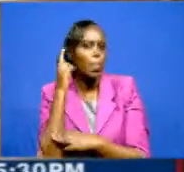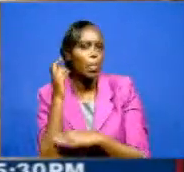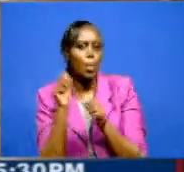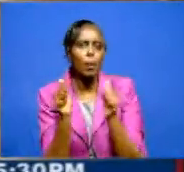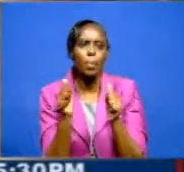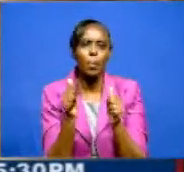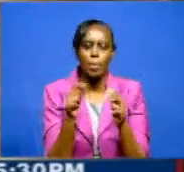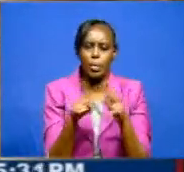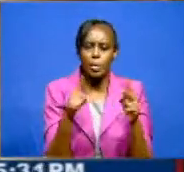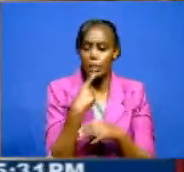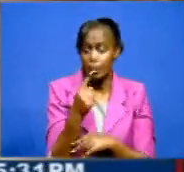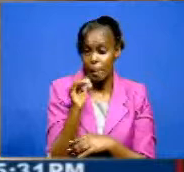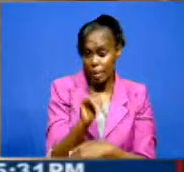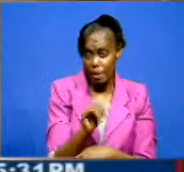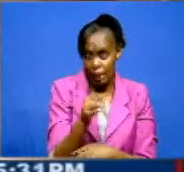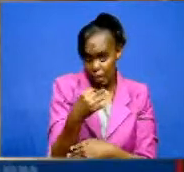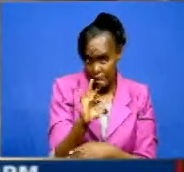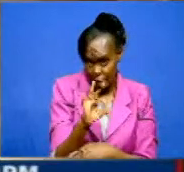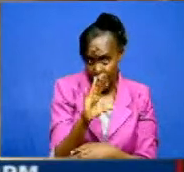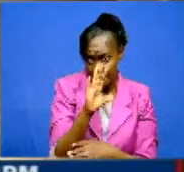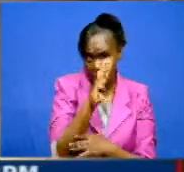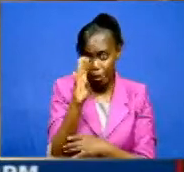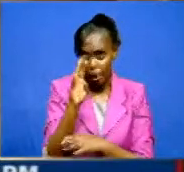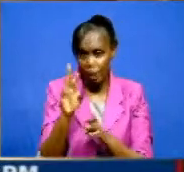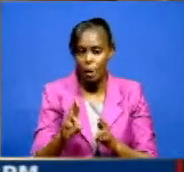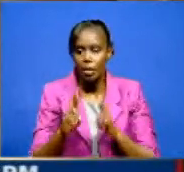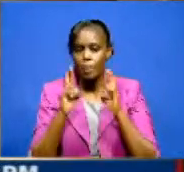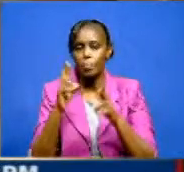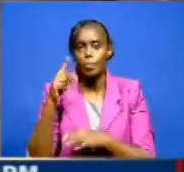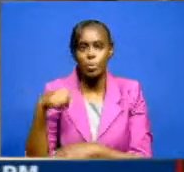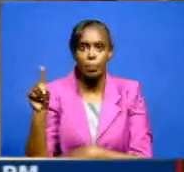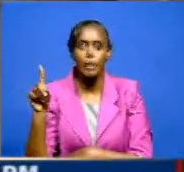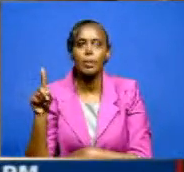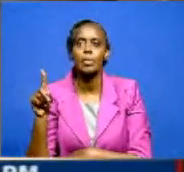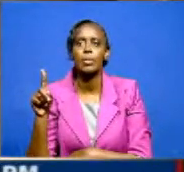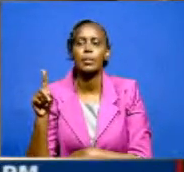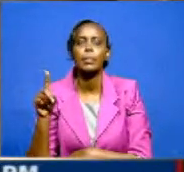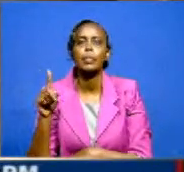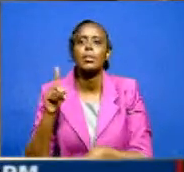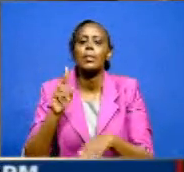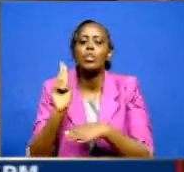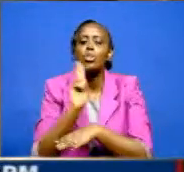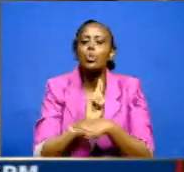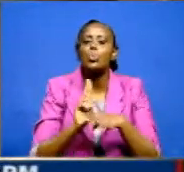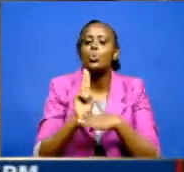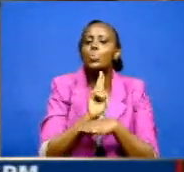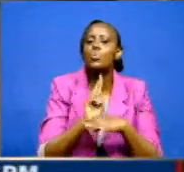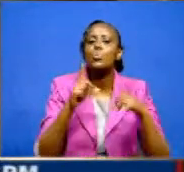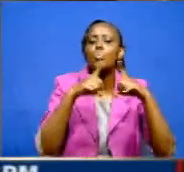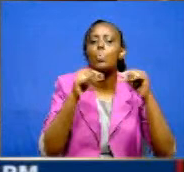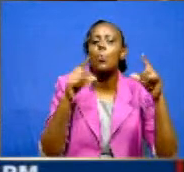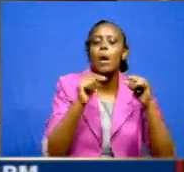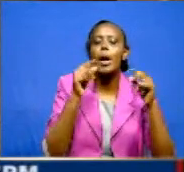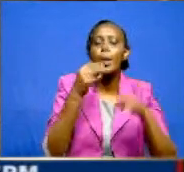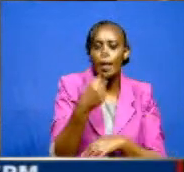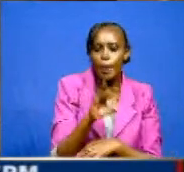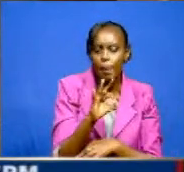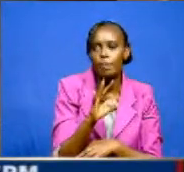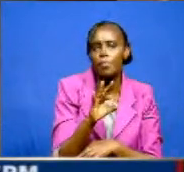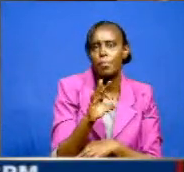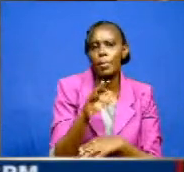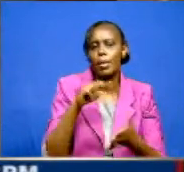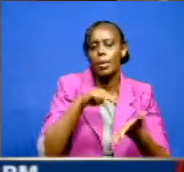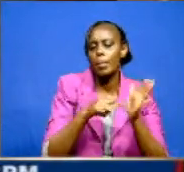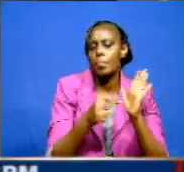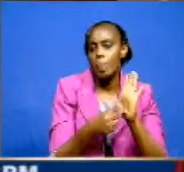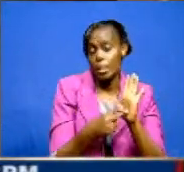by saying, if the BBI report was to pass, when I've used the word if, it means the position will only